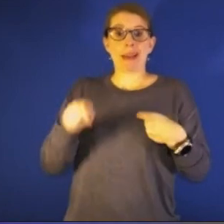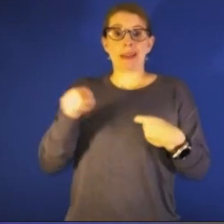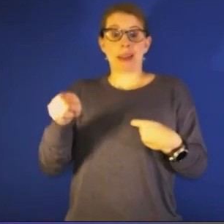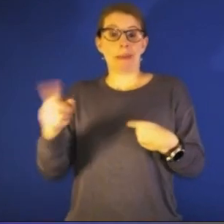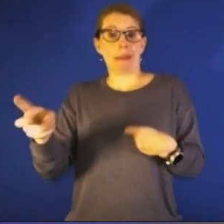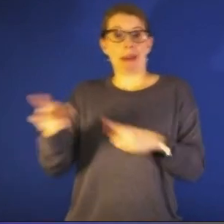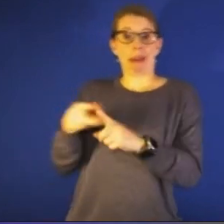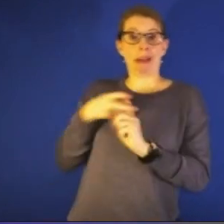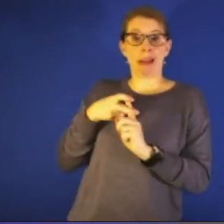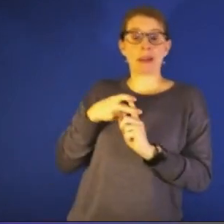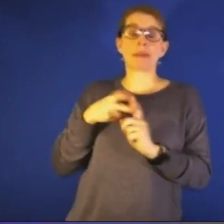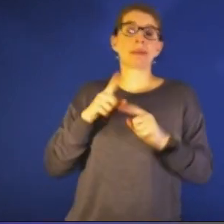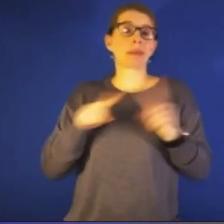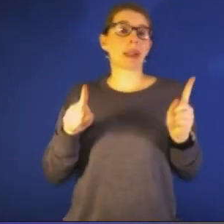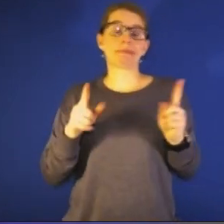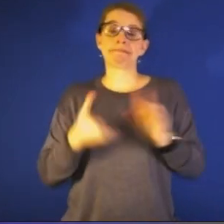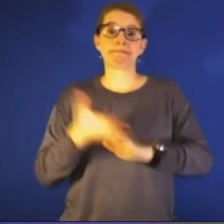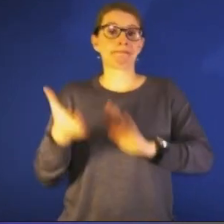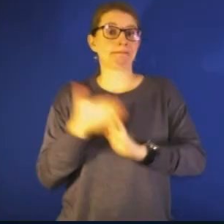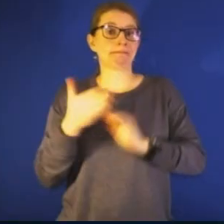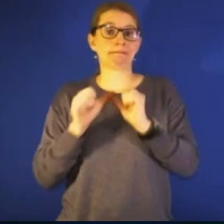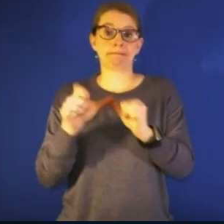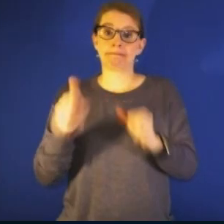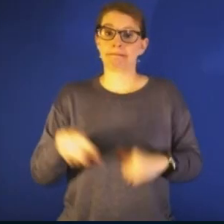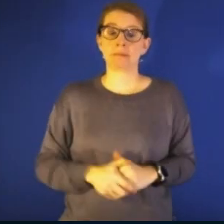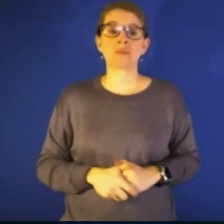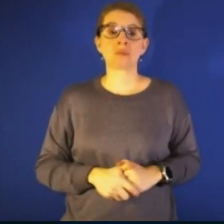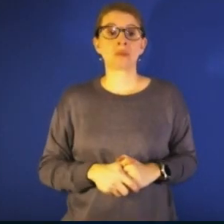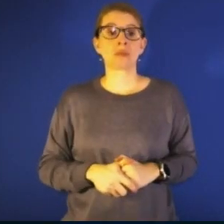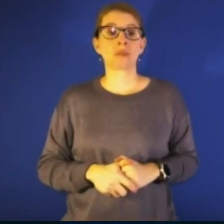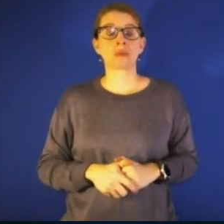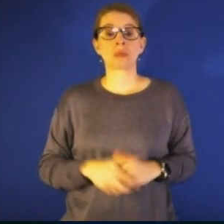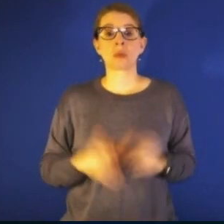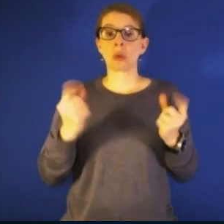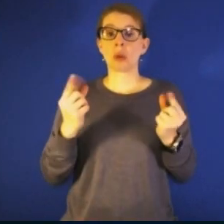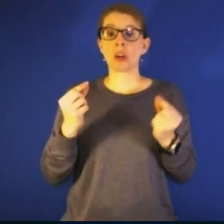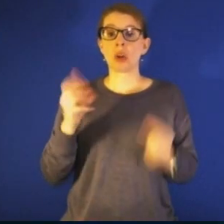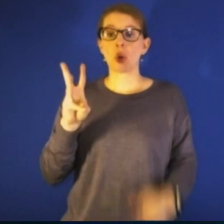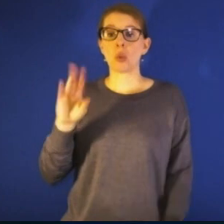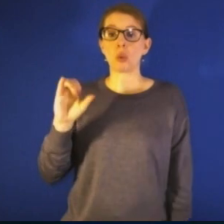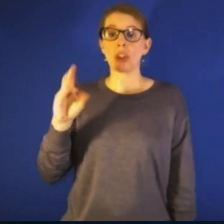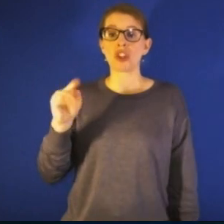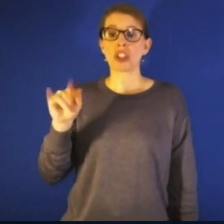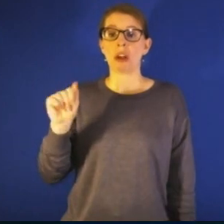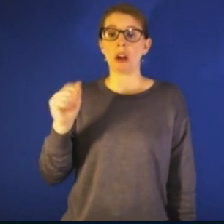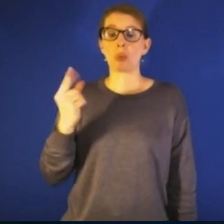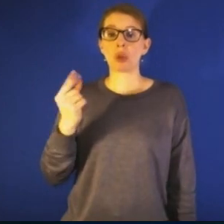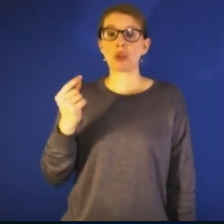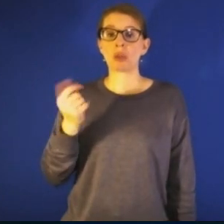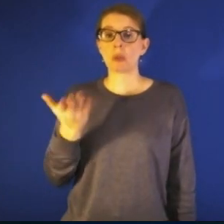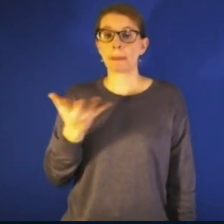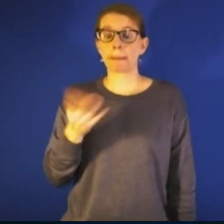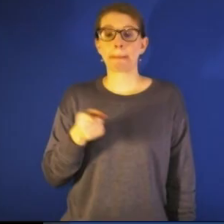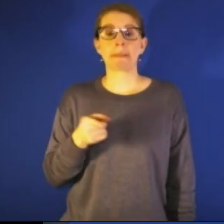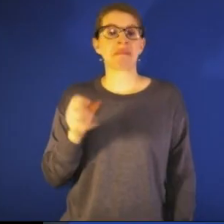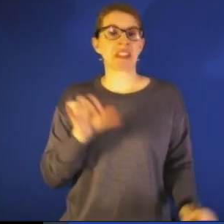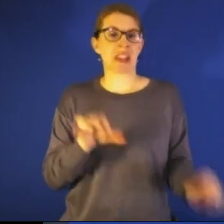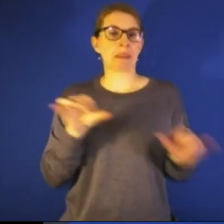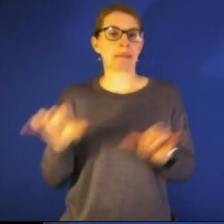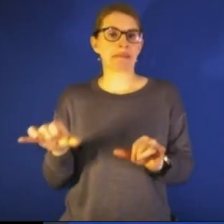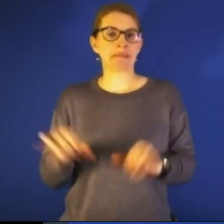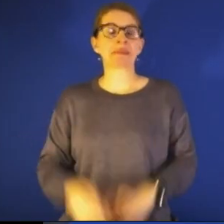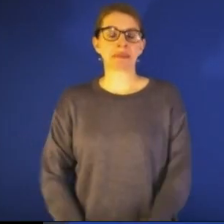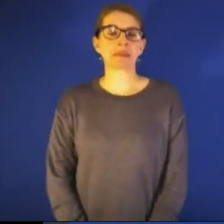we have to not do. So, Samir, what are you guys doing in Wichita with it? Similar actions, Dr.